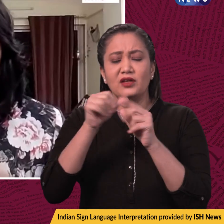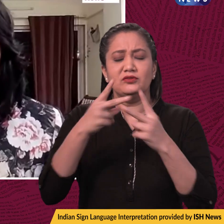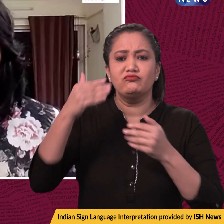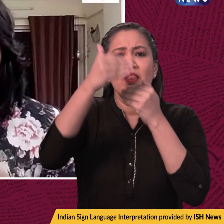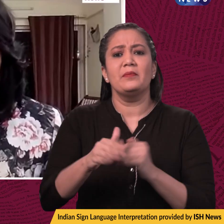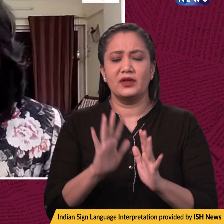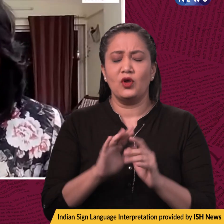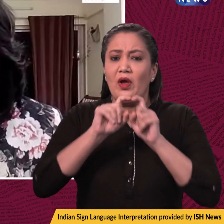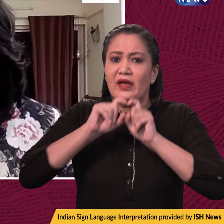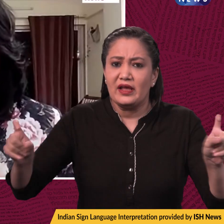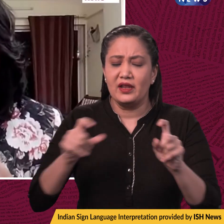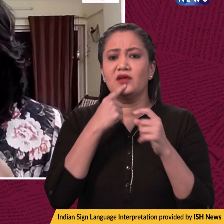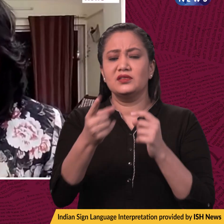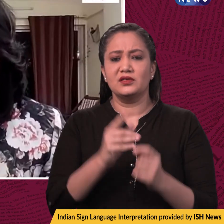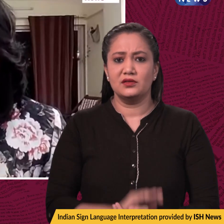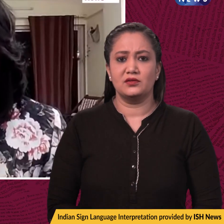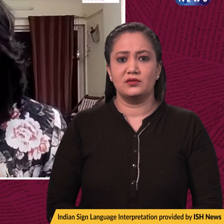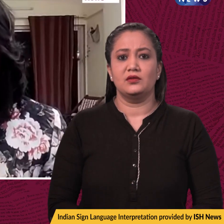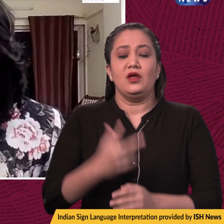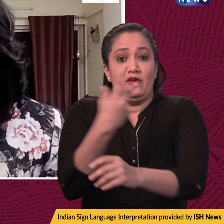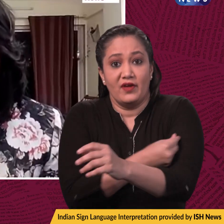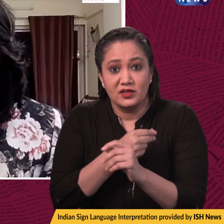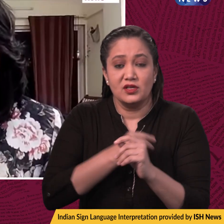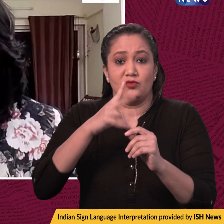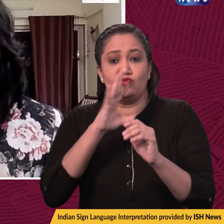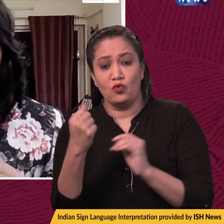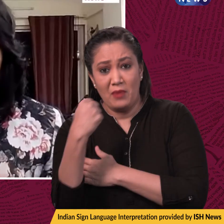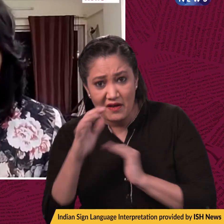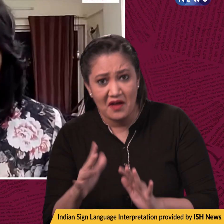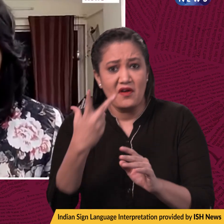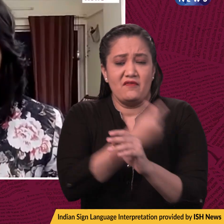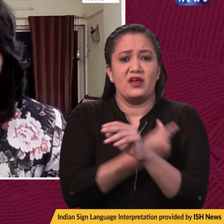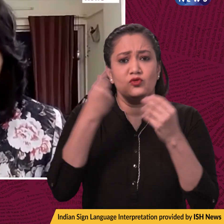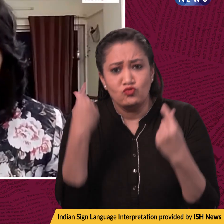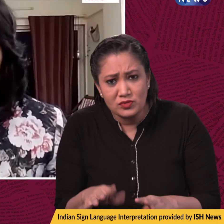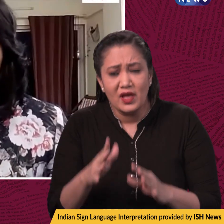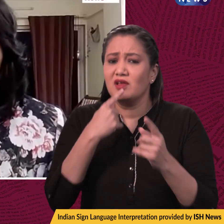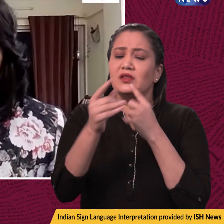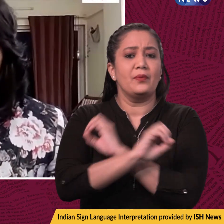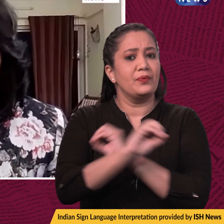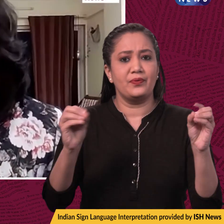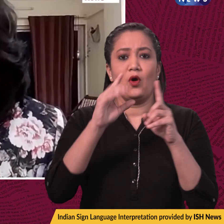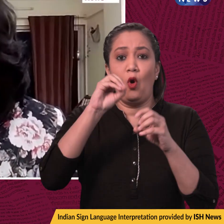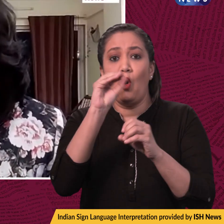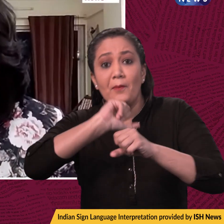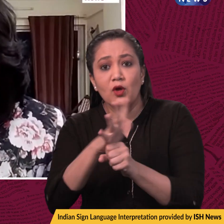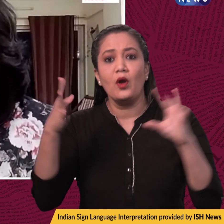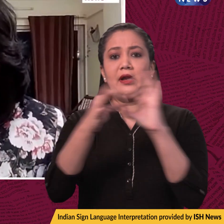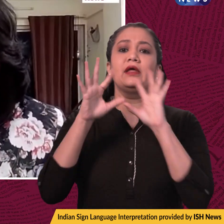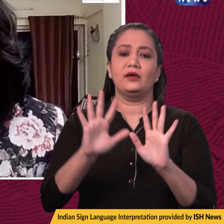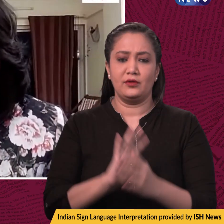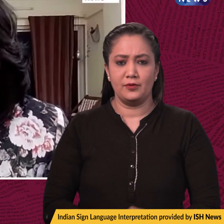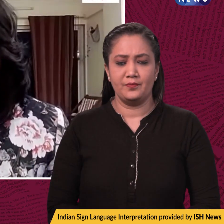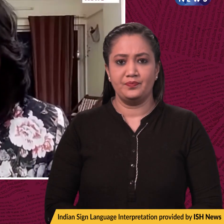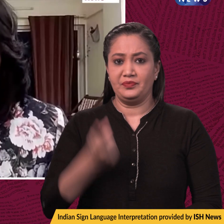data and no peer-reviewed evidence on vaccine efficacy or effectiveness to date on Omicron, end quote.